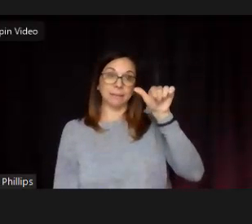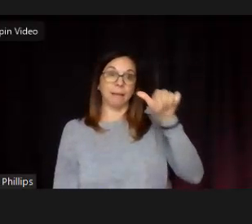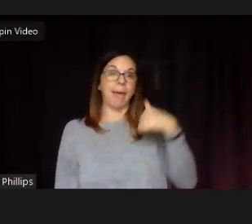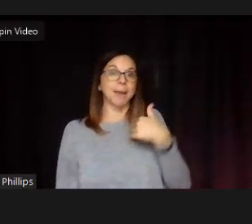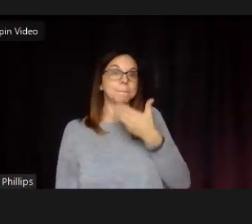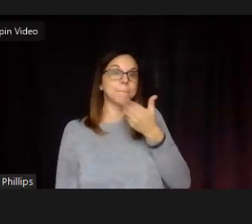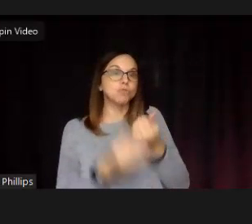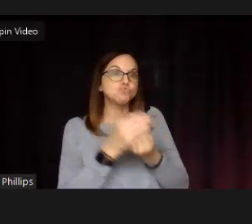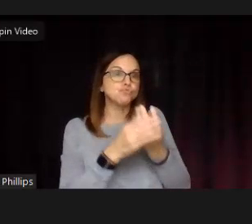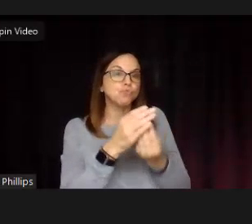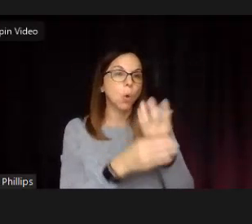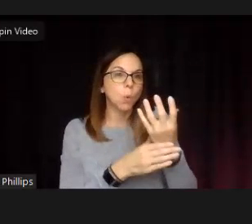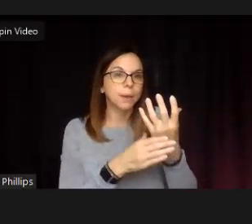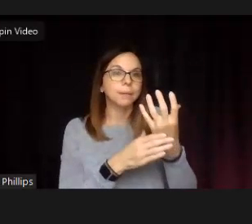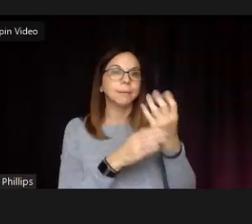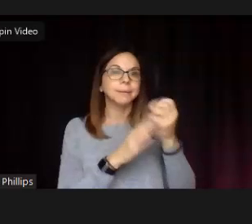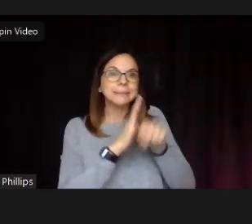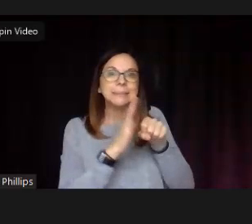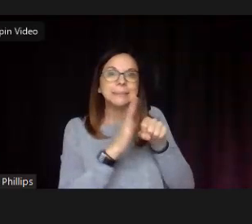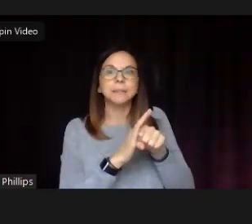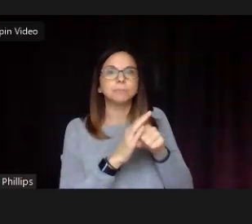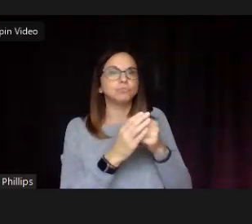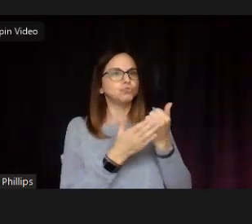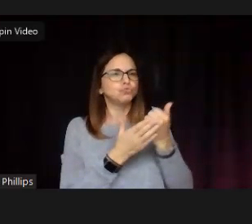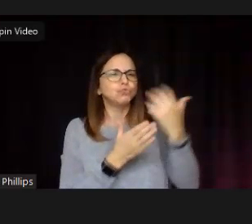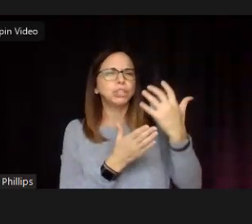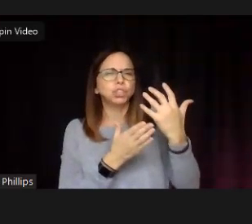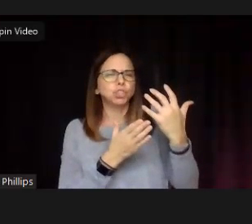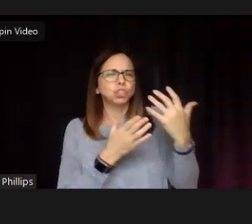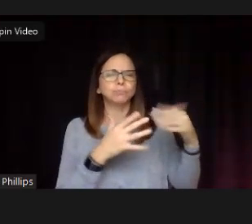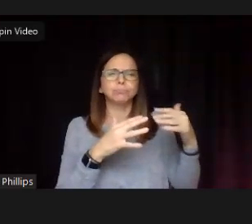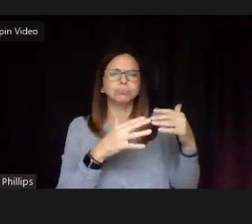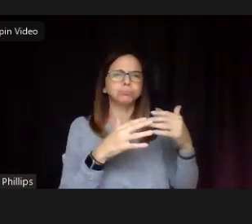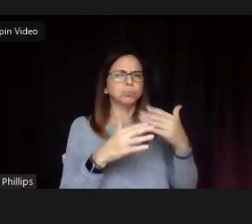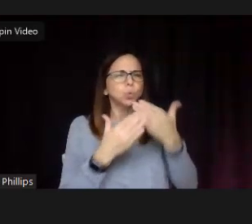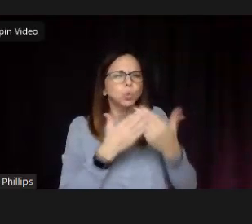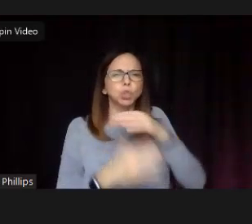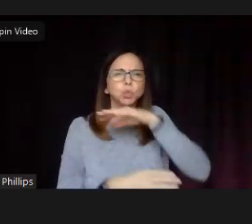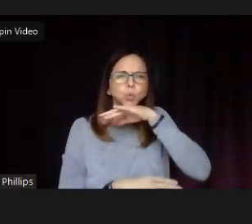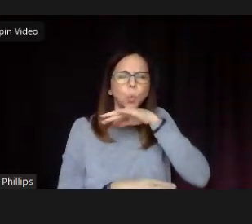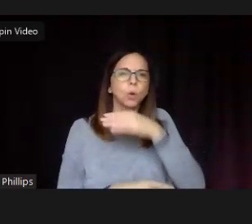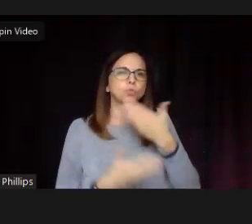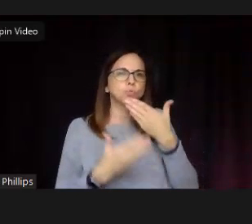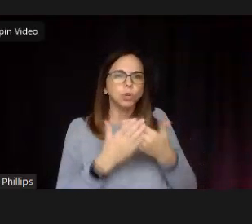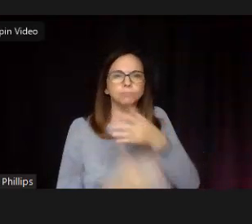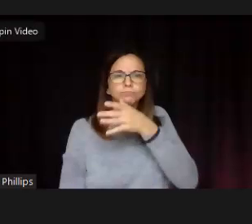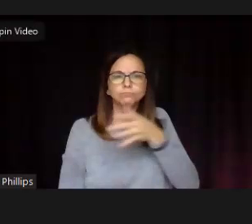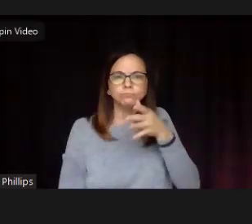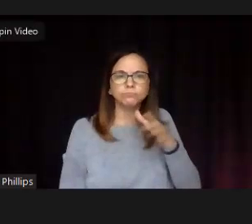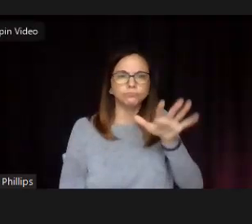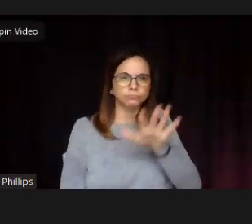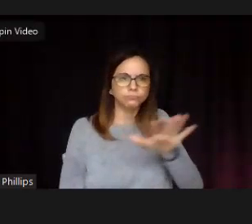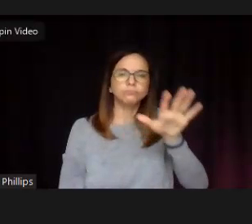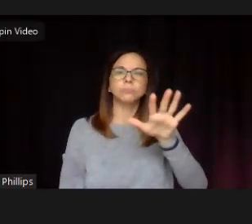The soil was very rich and fertile, and so agriculture did well here. This